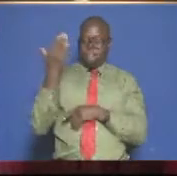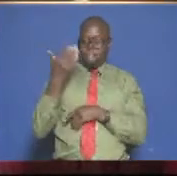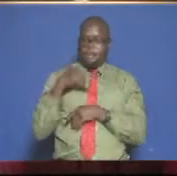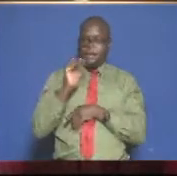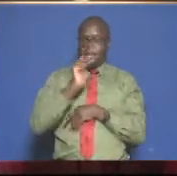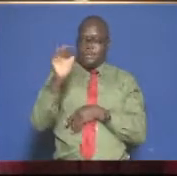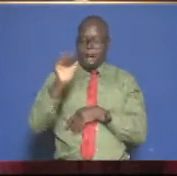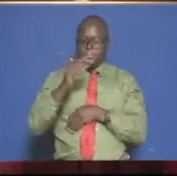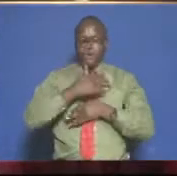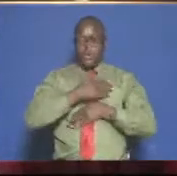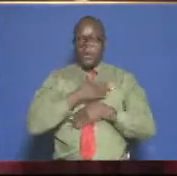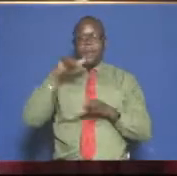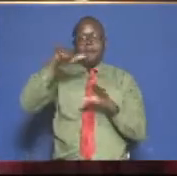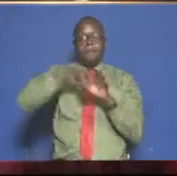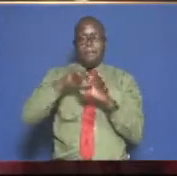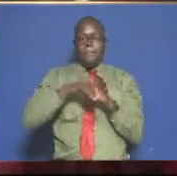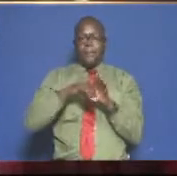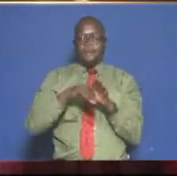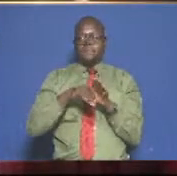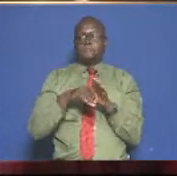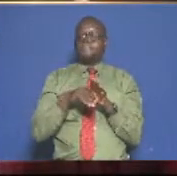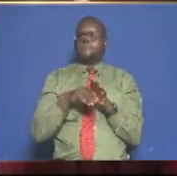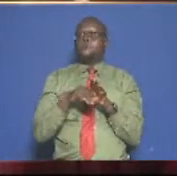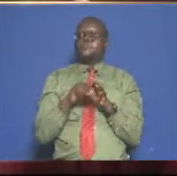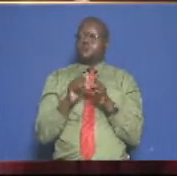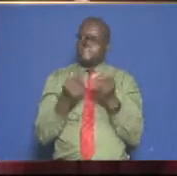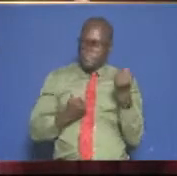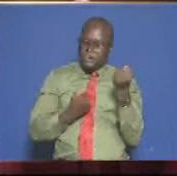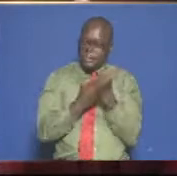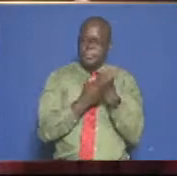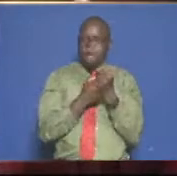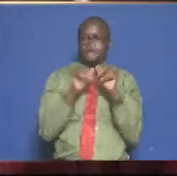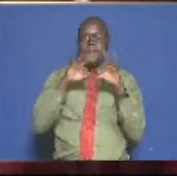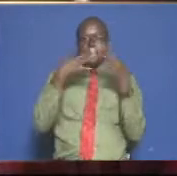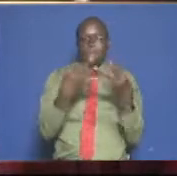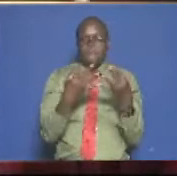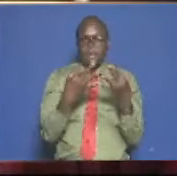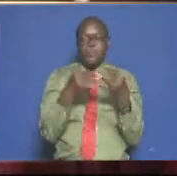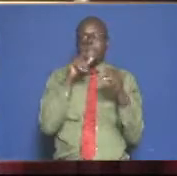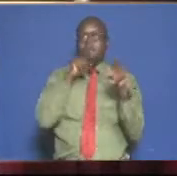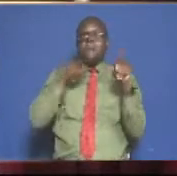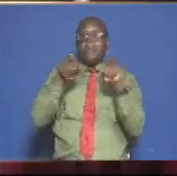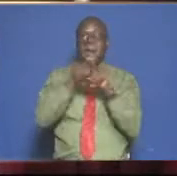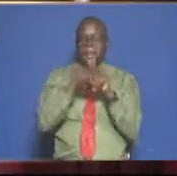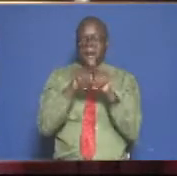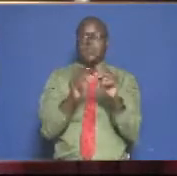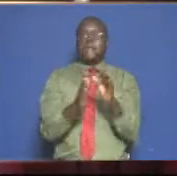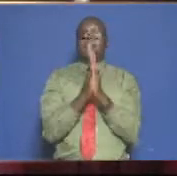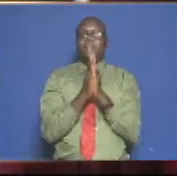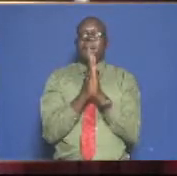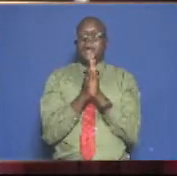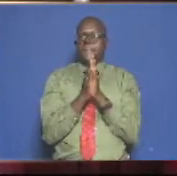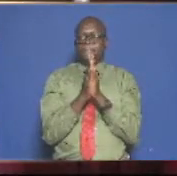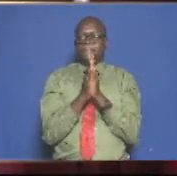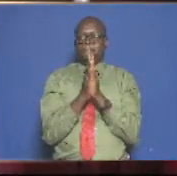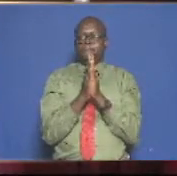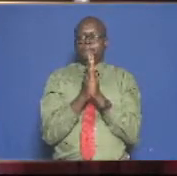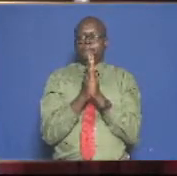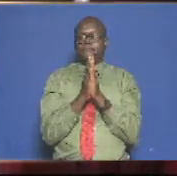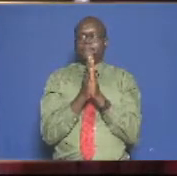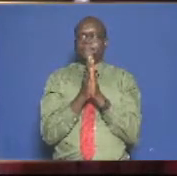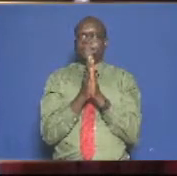honourable members to keep the family of our fallen brother and the people of Game in prayers as we come to